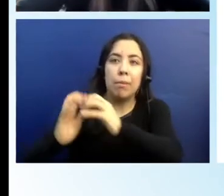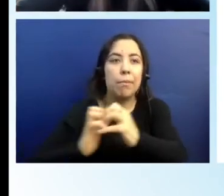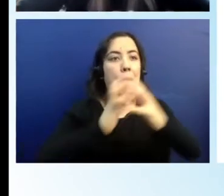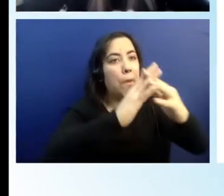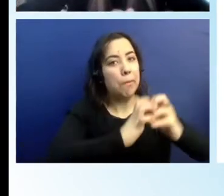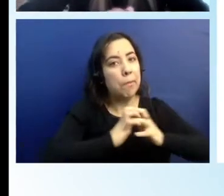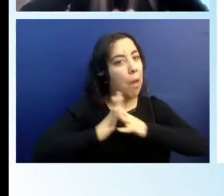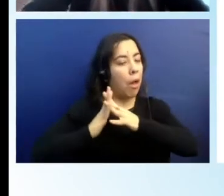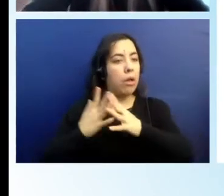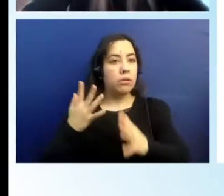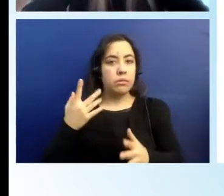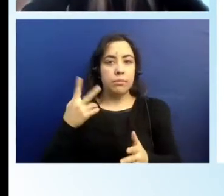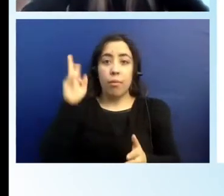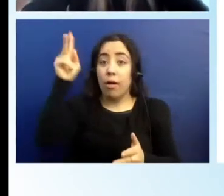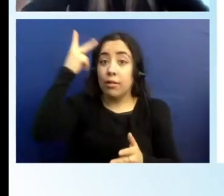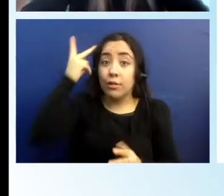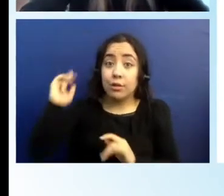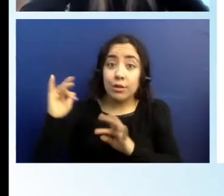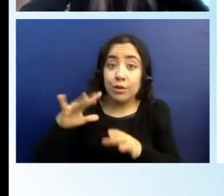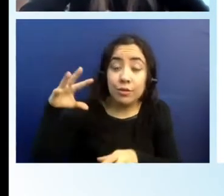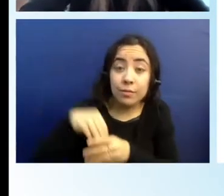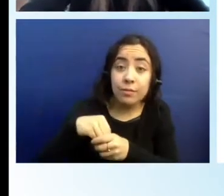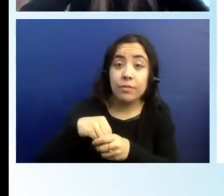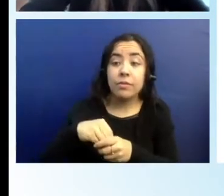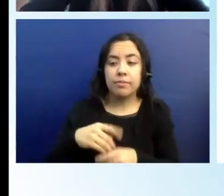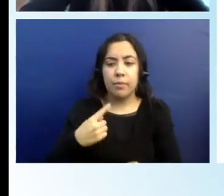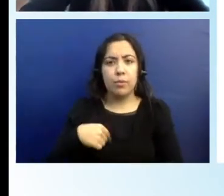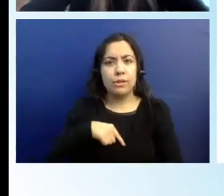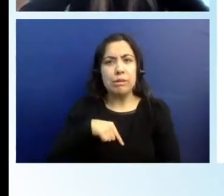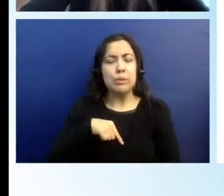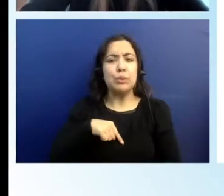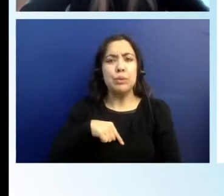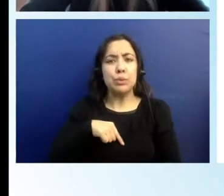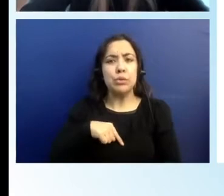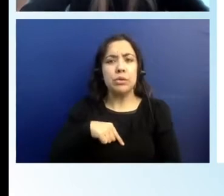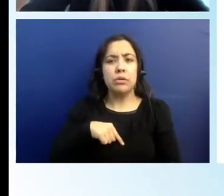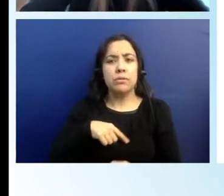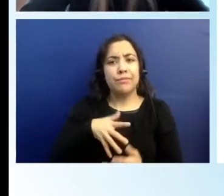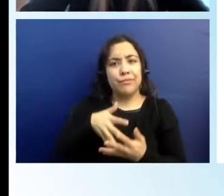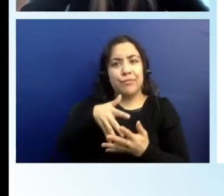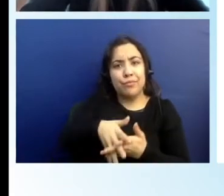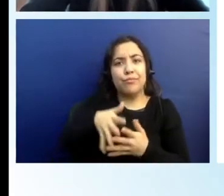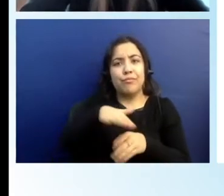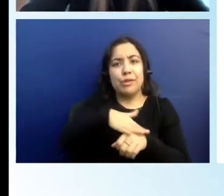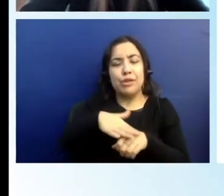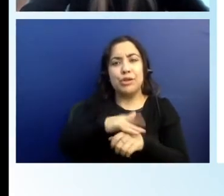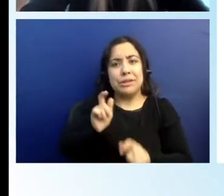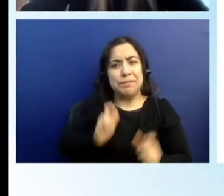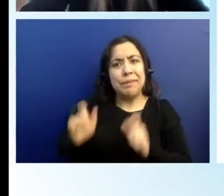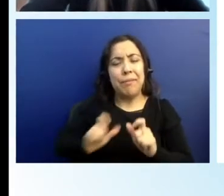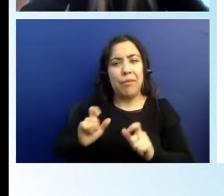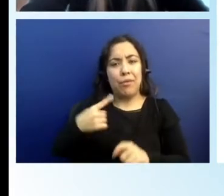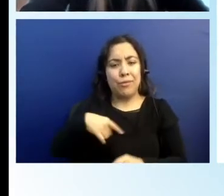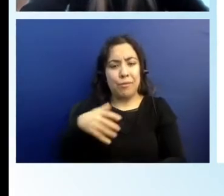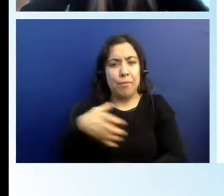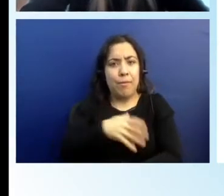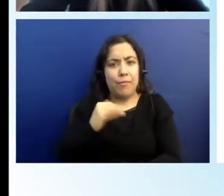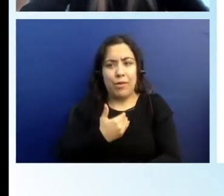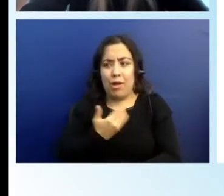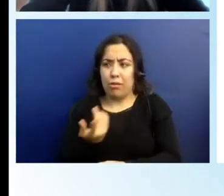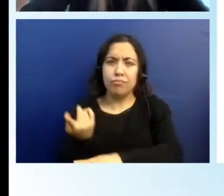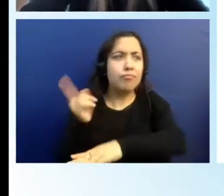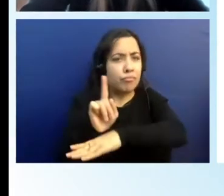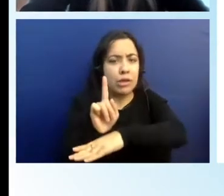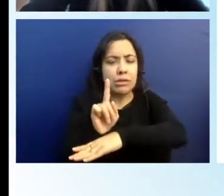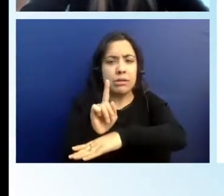specifically, indigenous people, you know, we're more powerful in our presence than we are in our absence. So I'd like to promote,